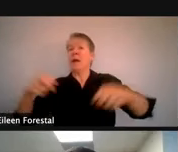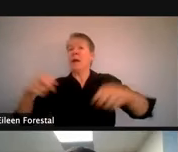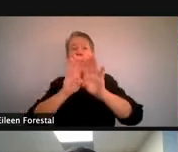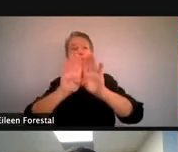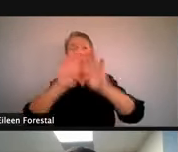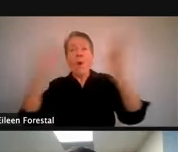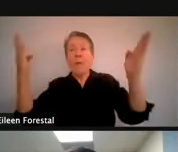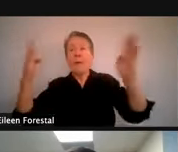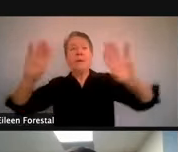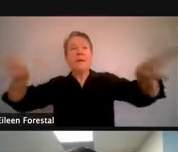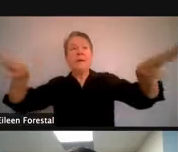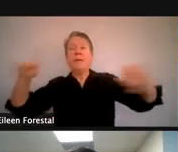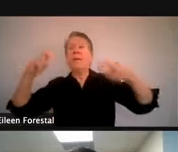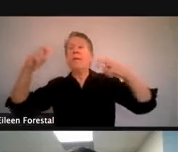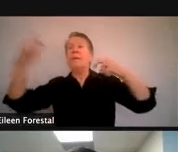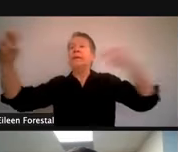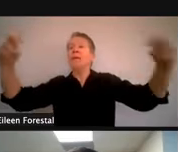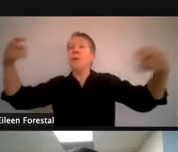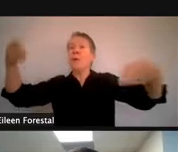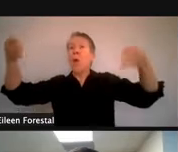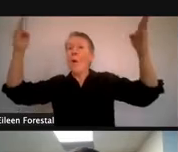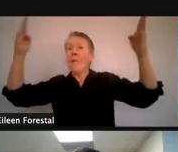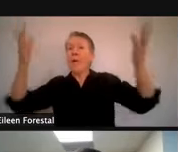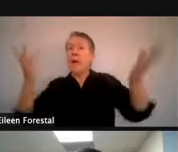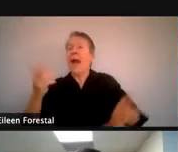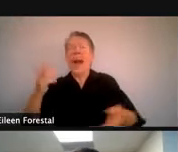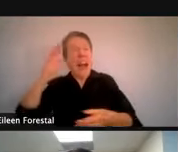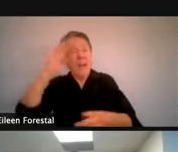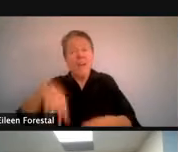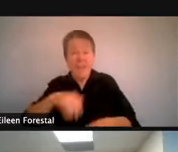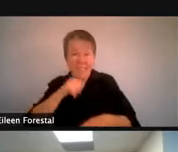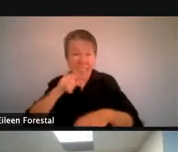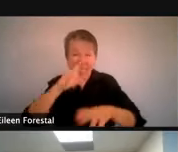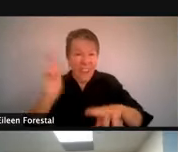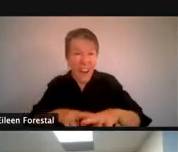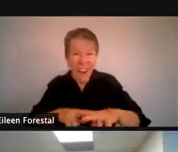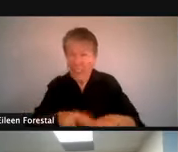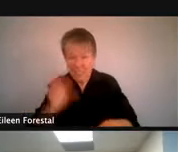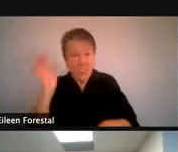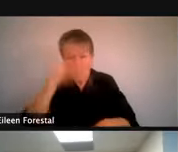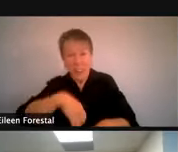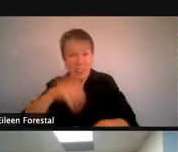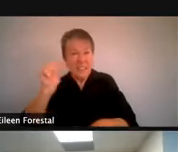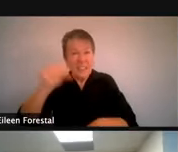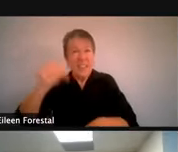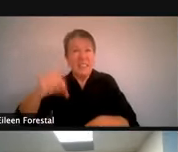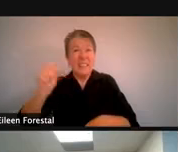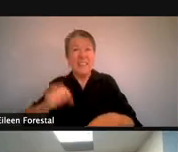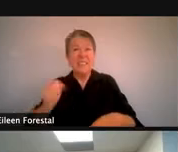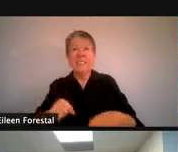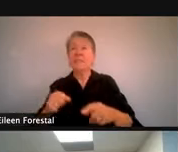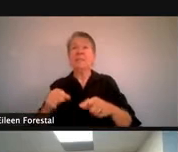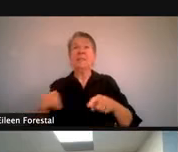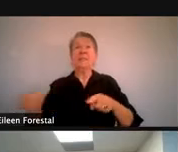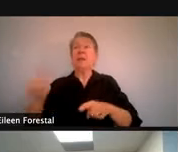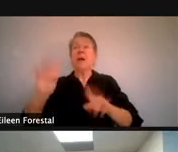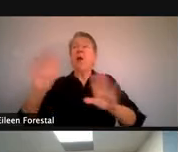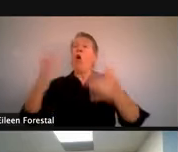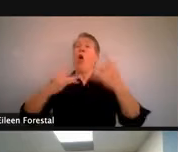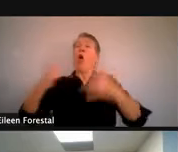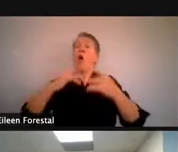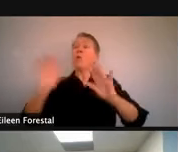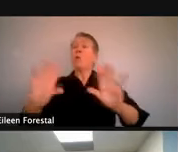And that's really unusual. It's not a lot of fun. Forget about us, no sympathy for us. But the fact of the matter is that's the sort of stuff that is not